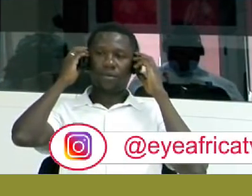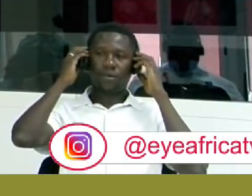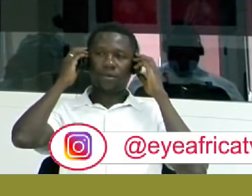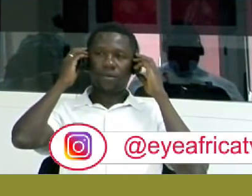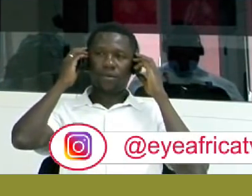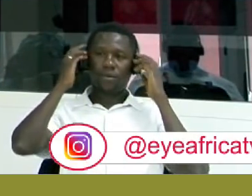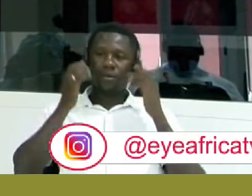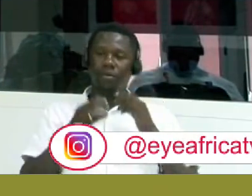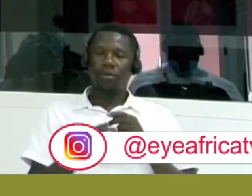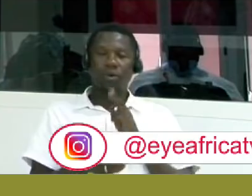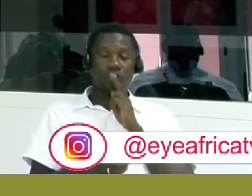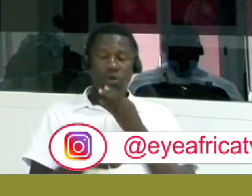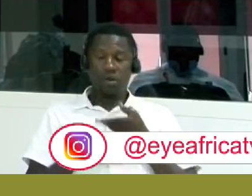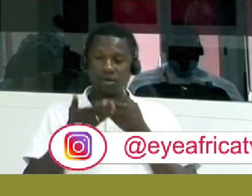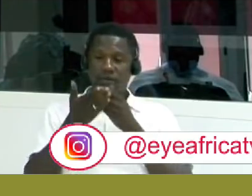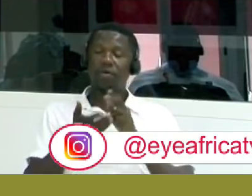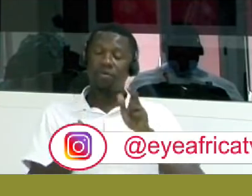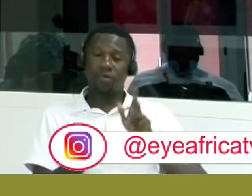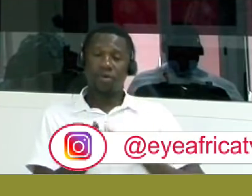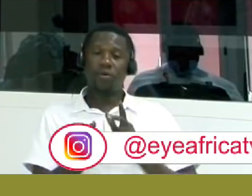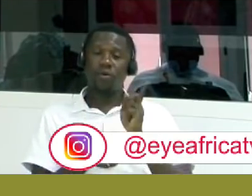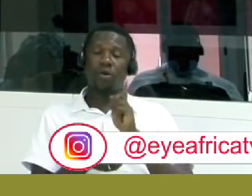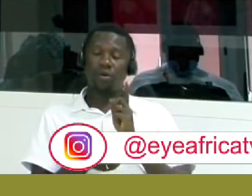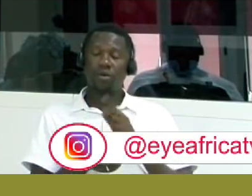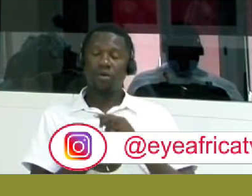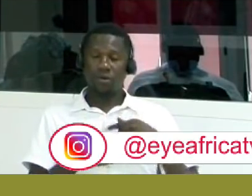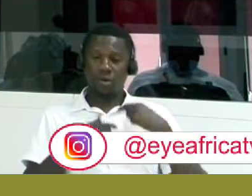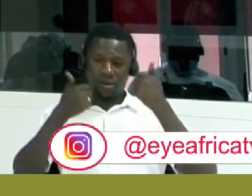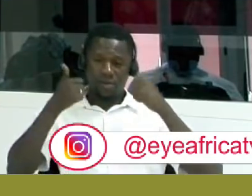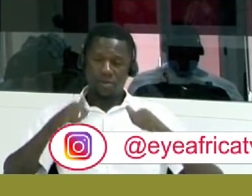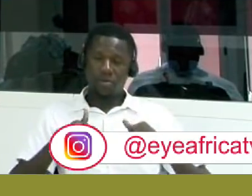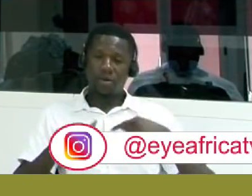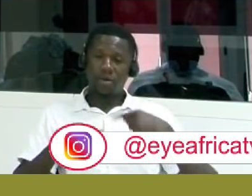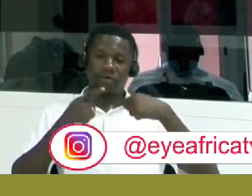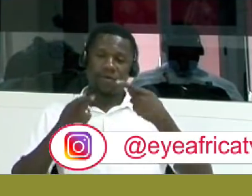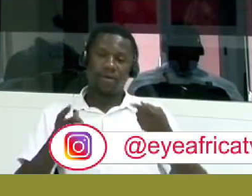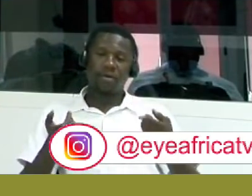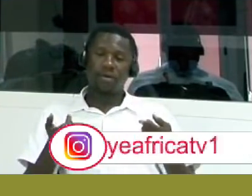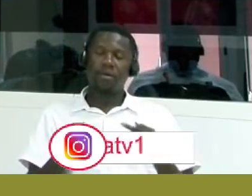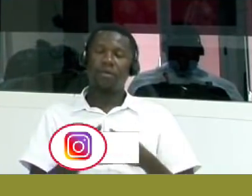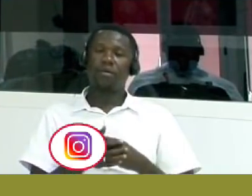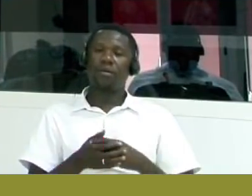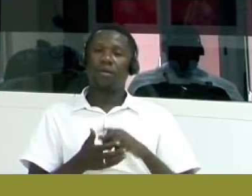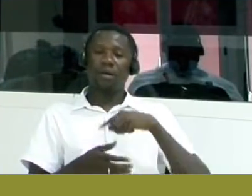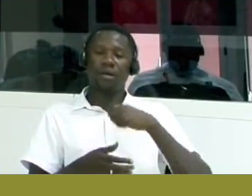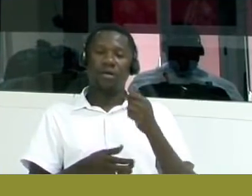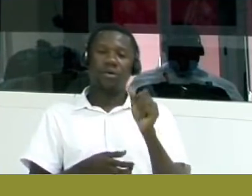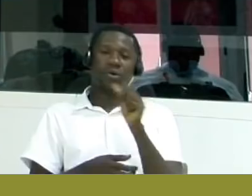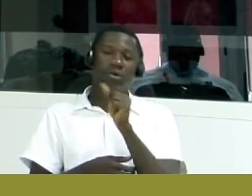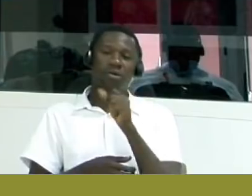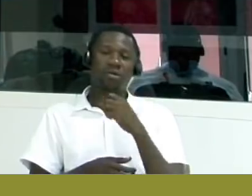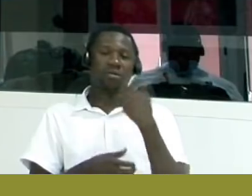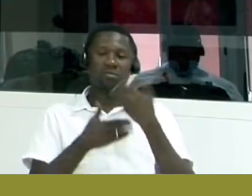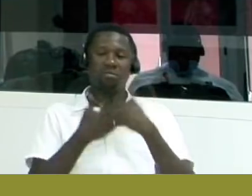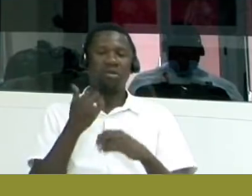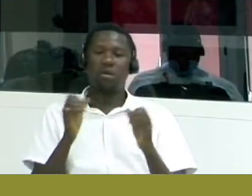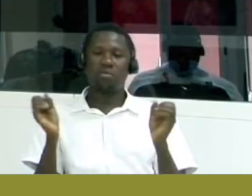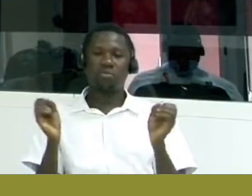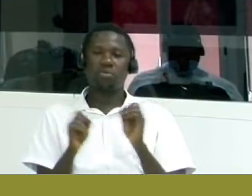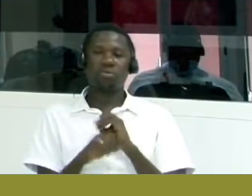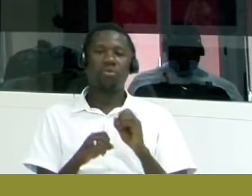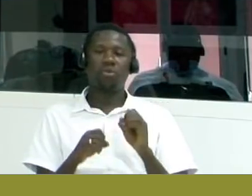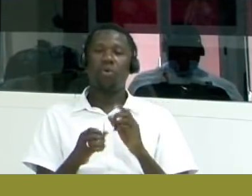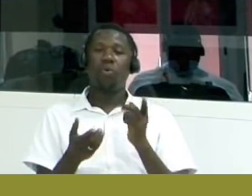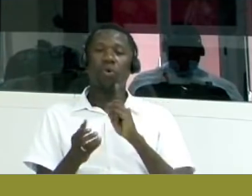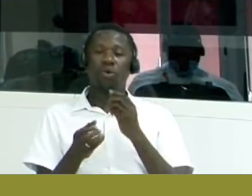Who gave them assurances of what was going to happen, and the others did not. What